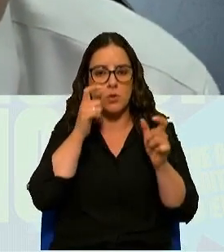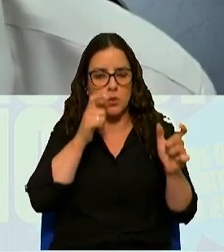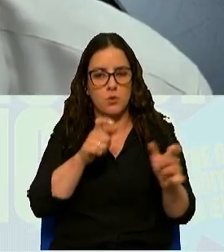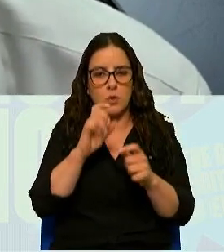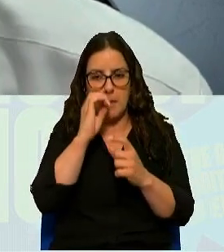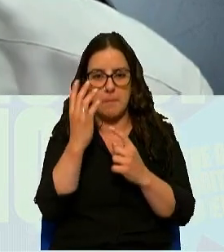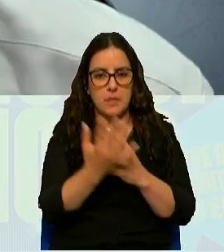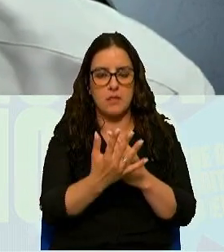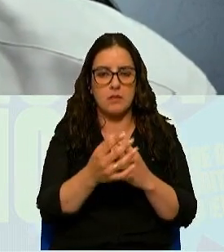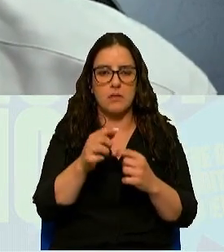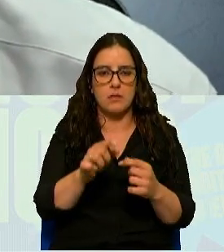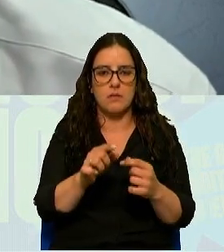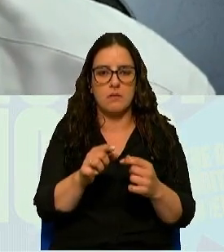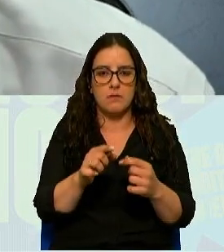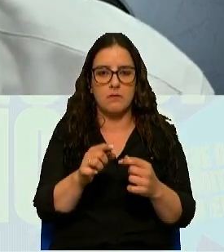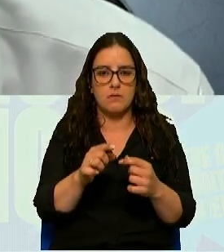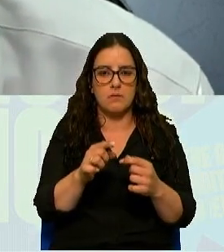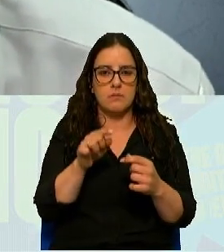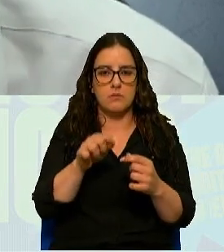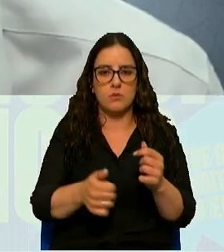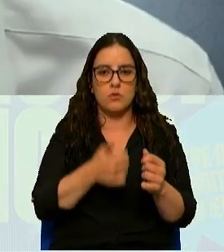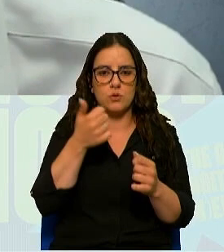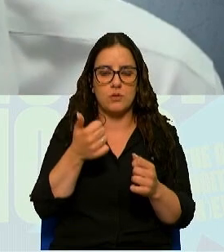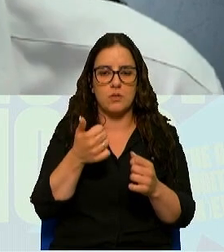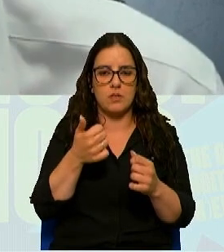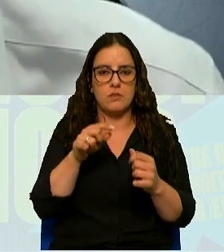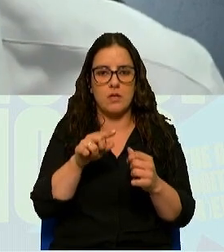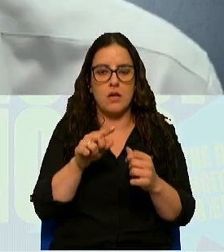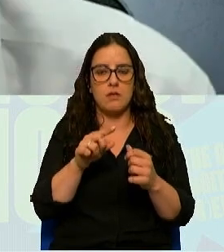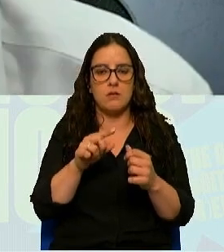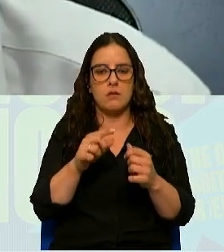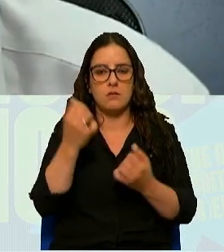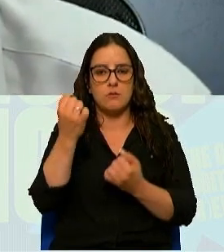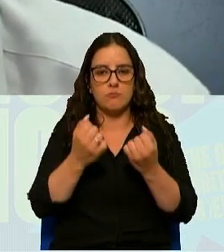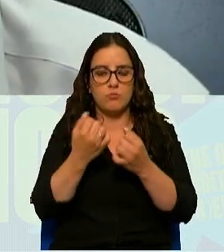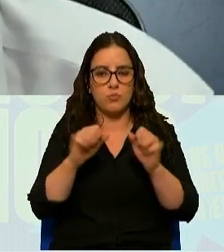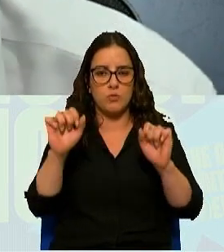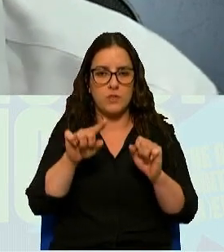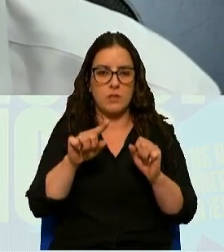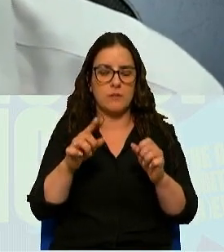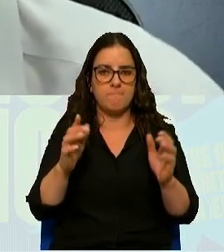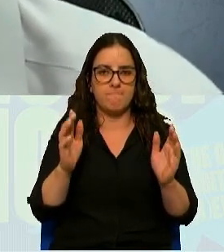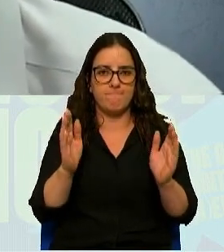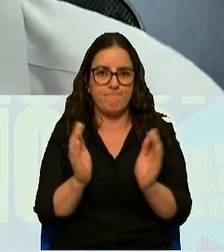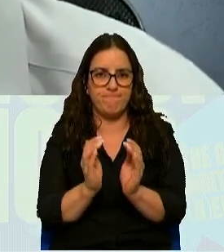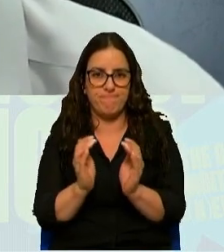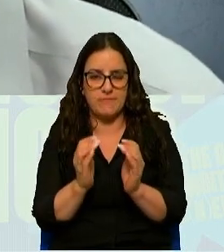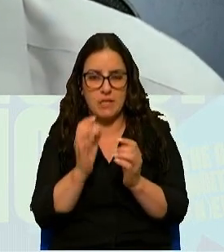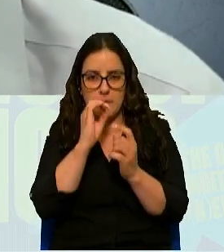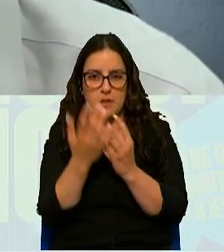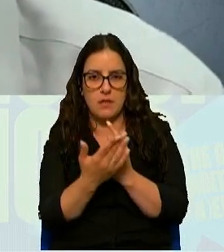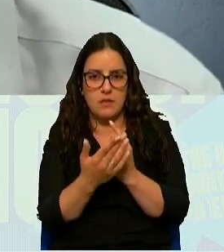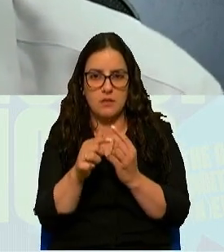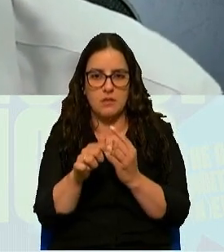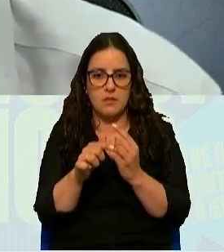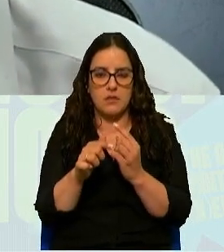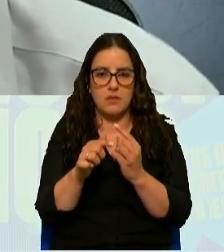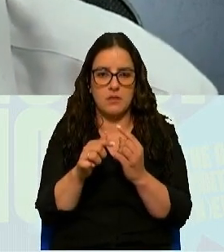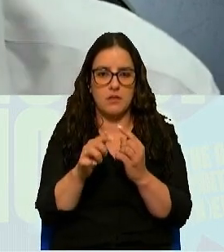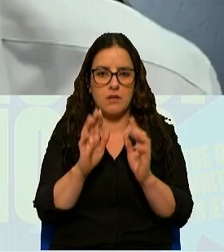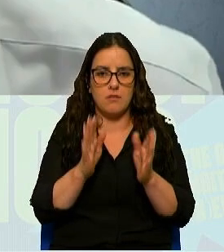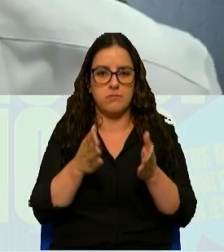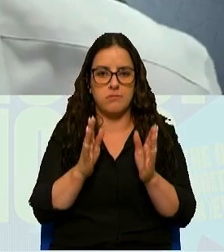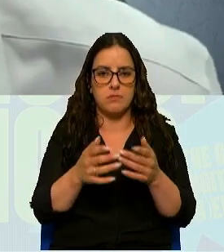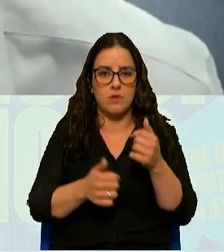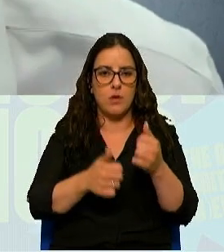in autonomous vehicles are on more restricted environments, maybe more restricted roads where they're not having to compete with